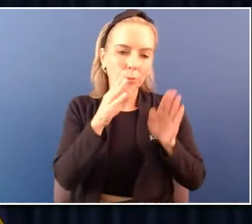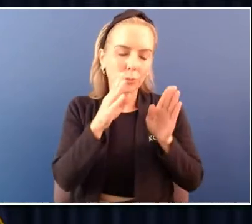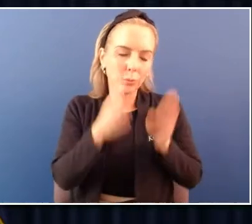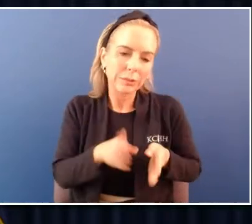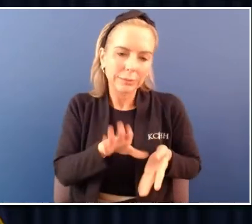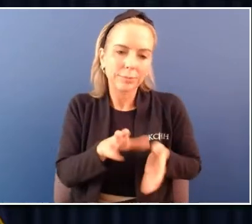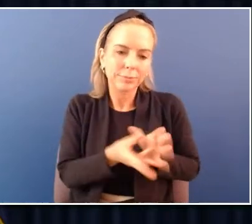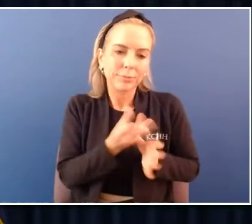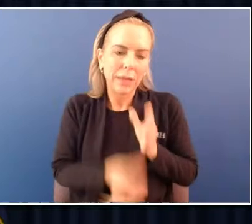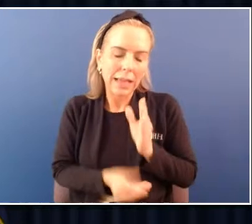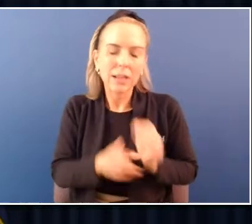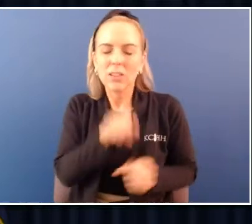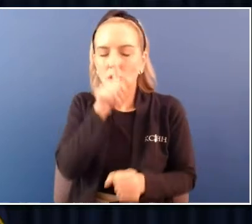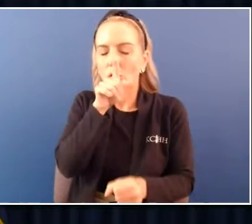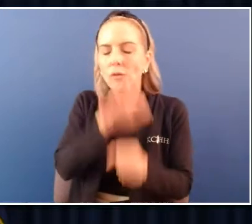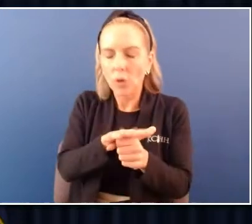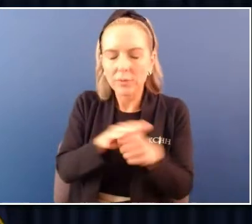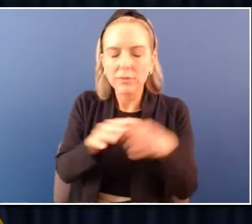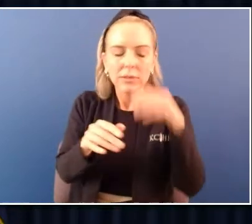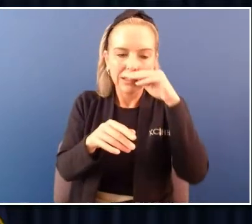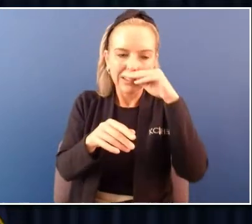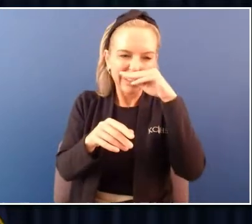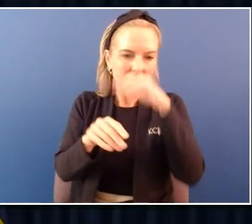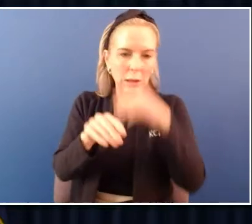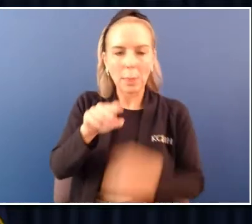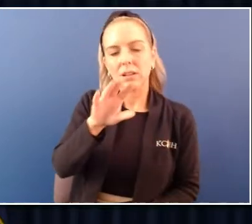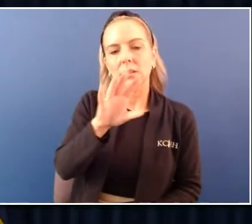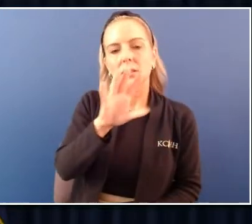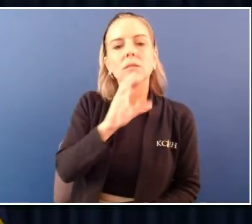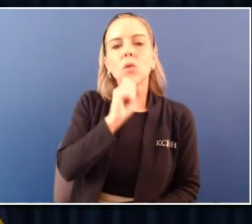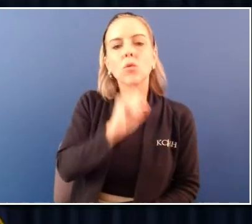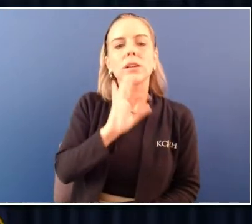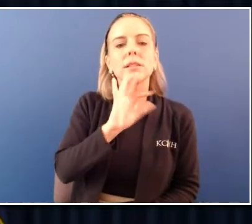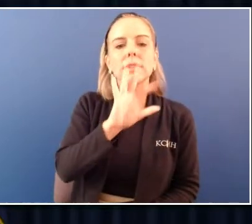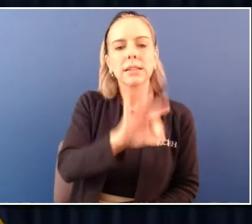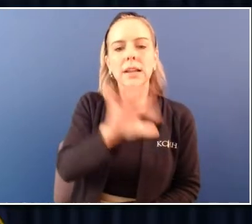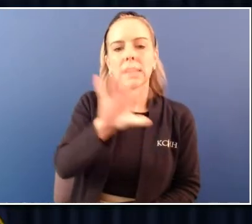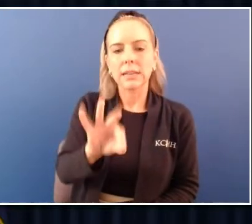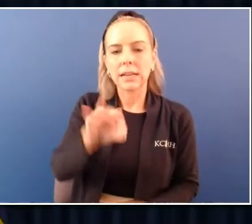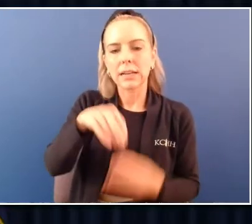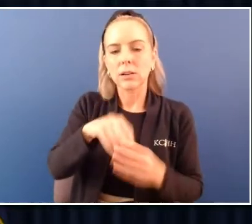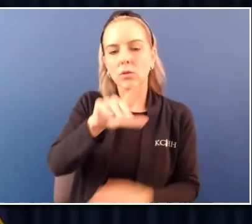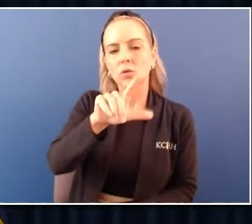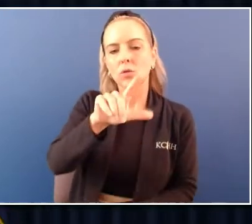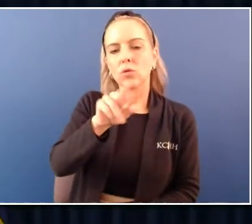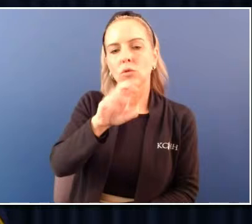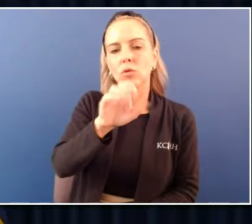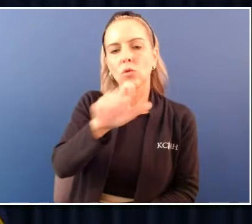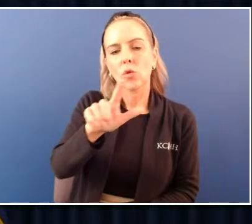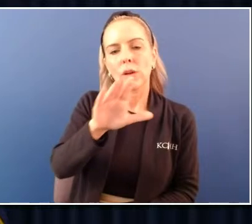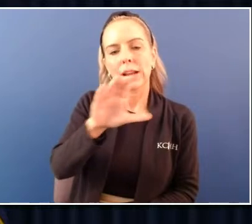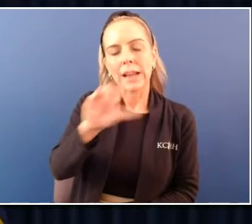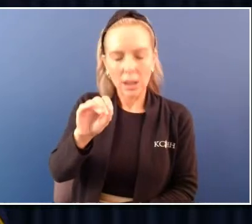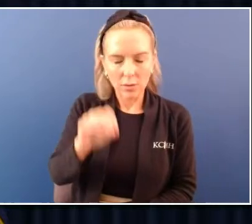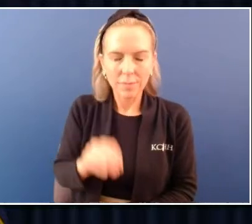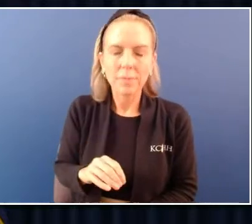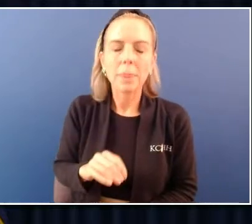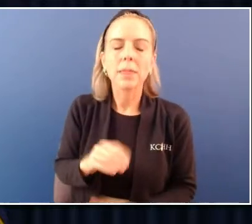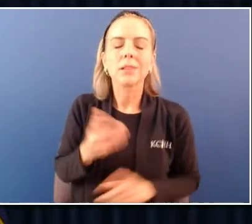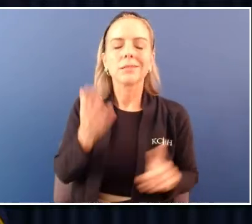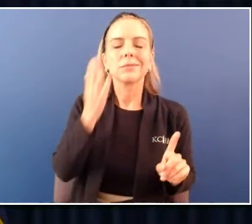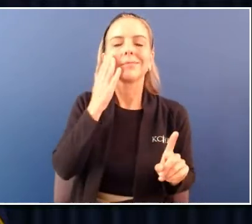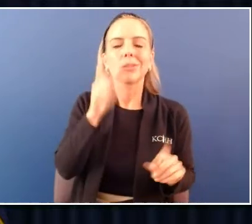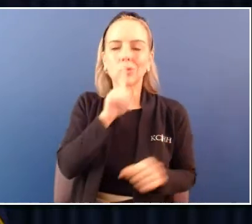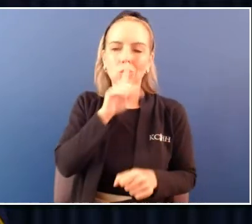need to confirm this, it was a 99-year-old woman in Laurel County. But we know that we can confirm